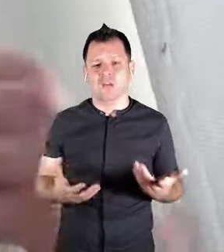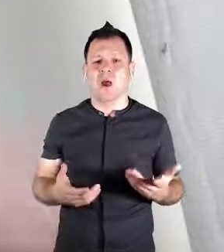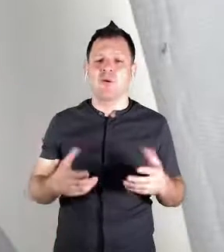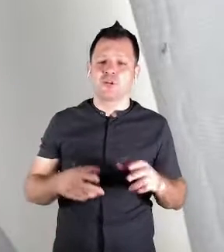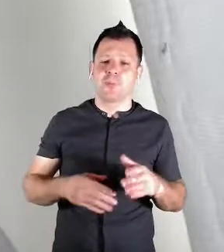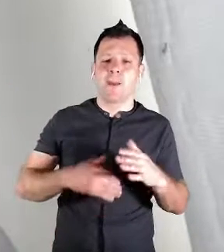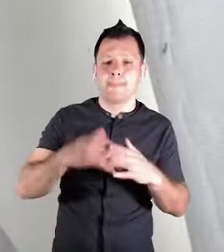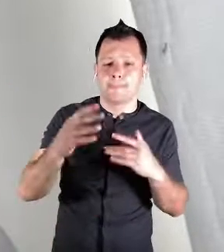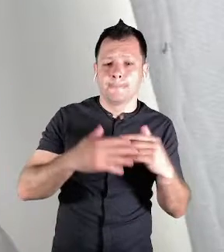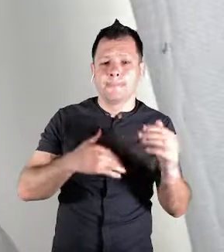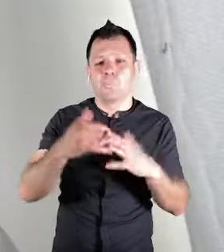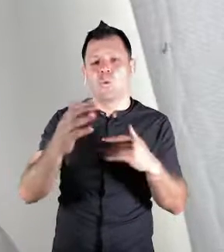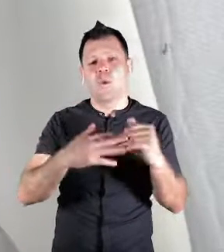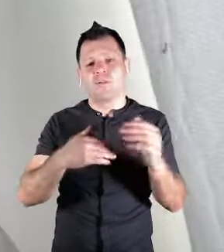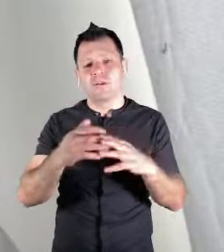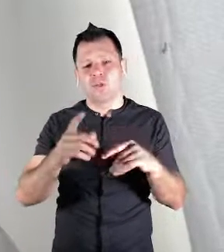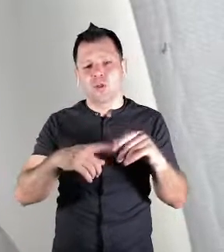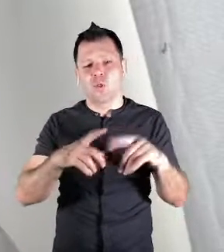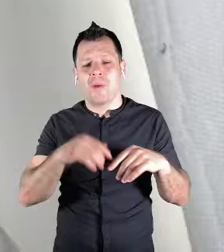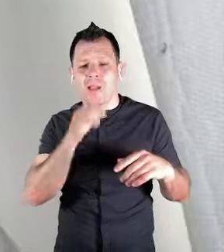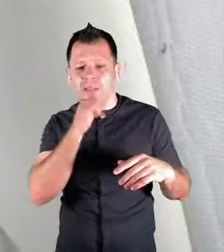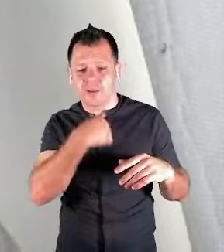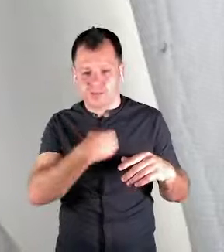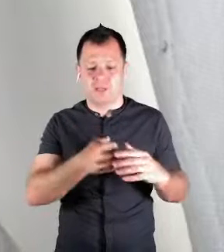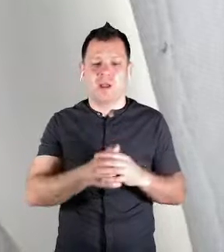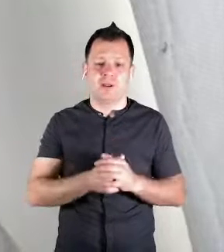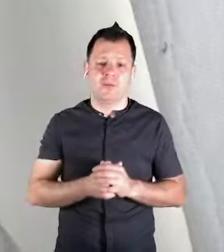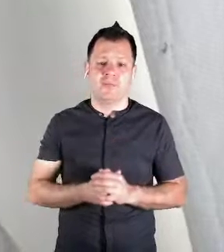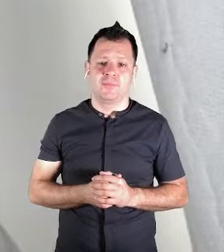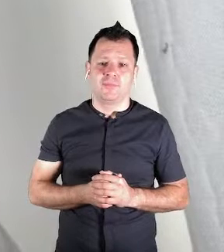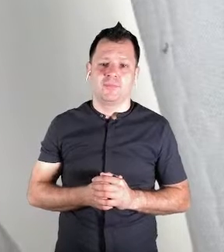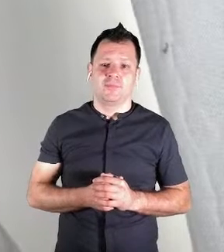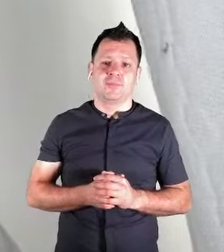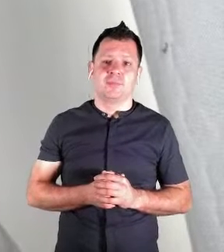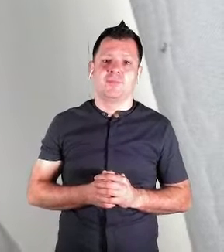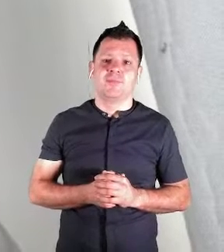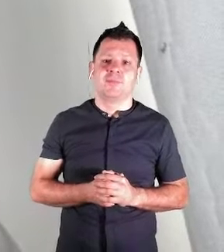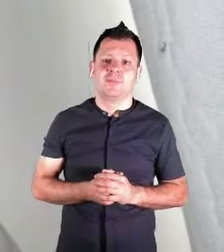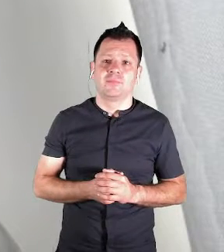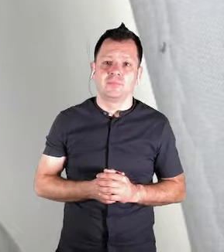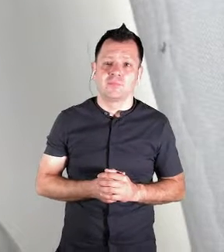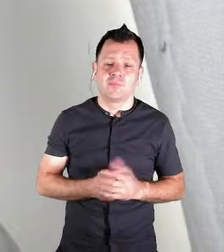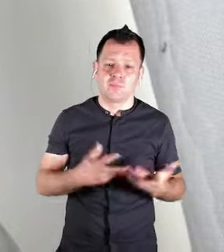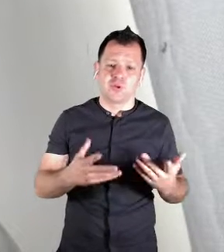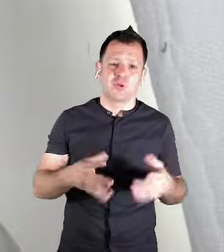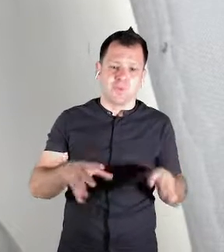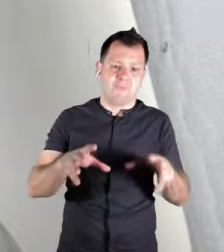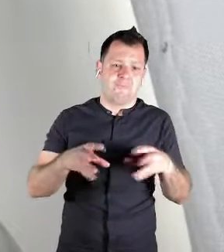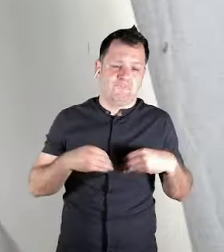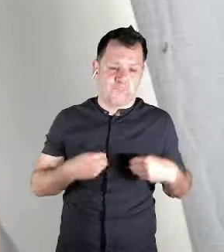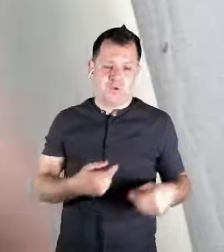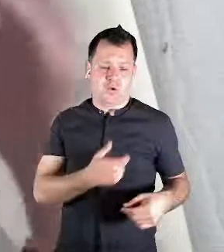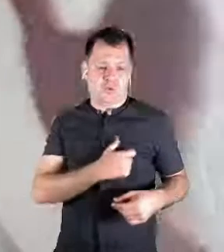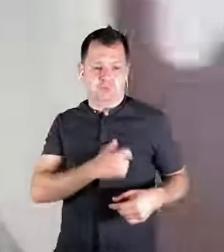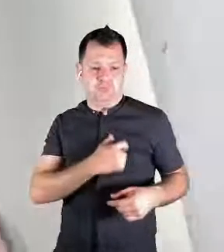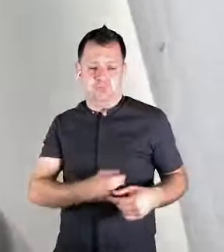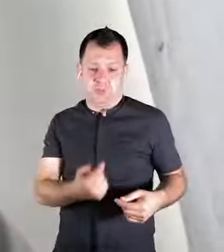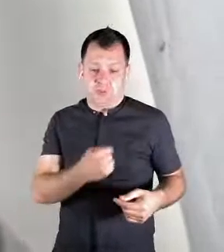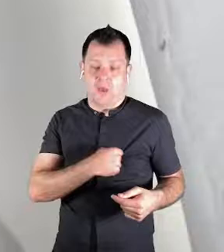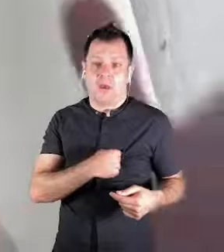heart. I'm not a spokesman for them, but they embraced the book. but